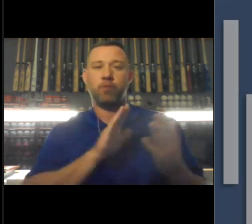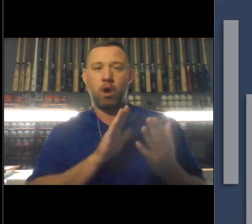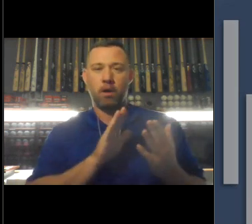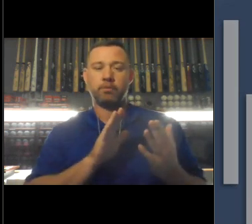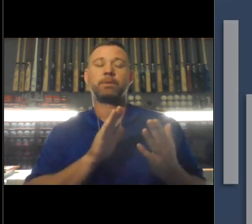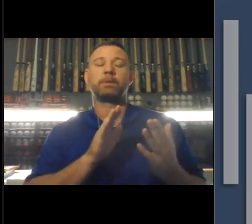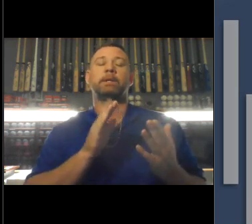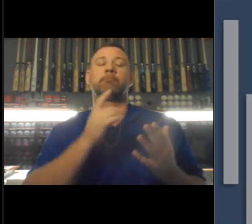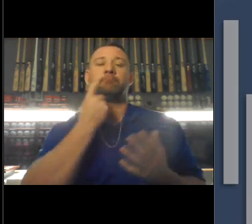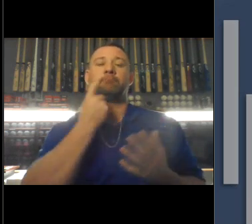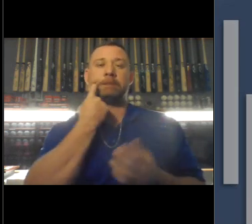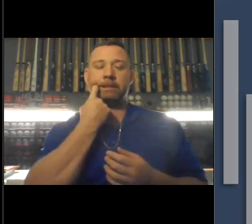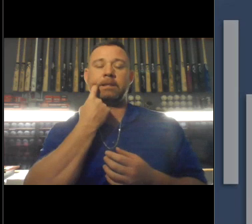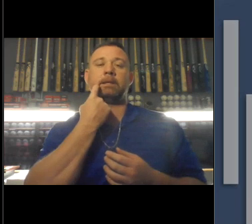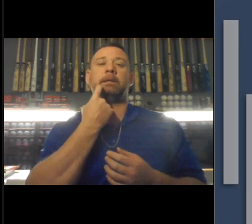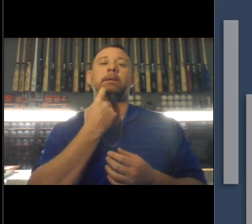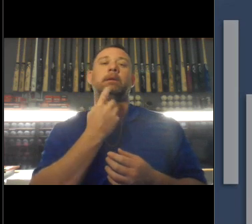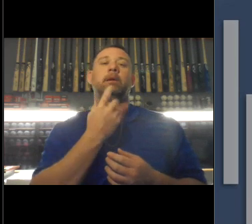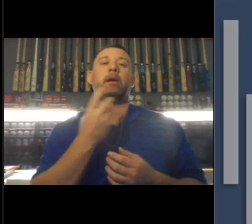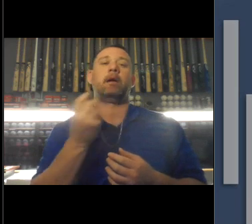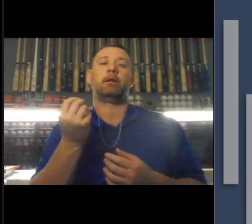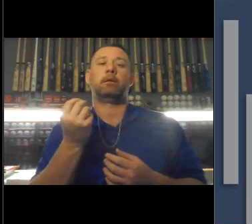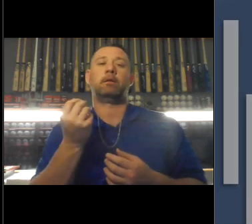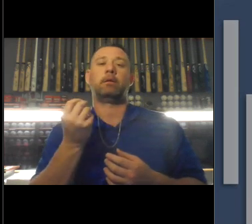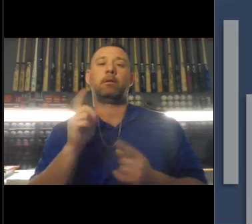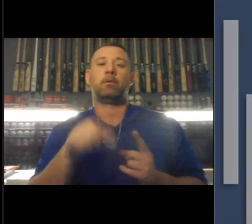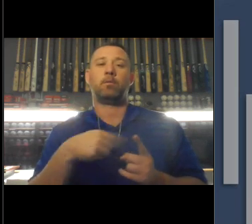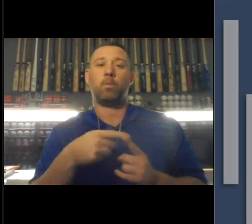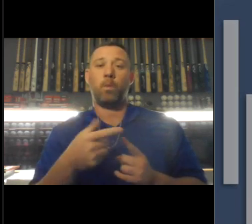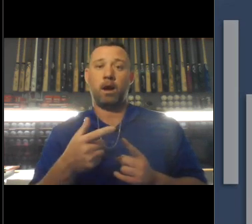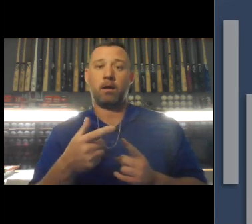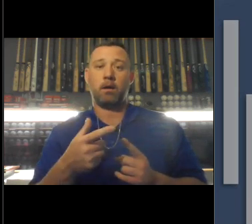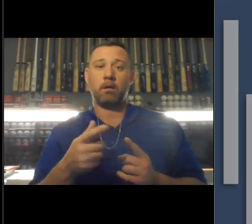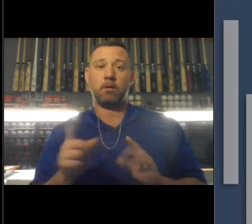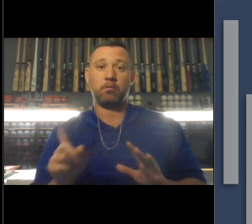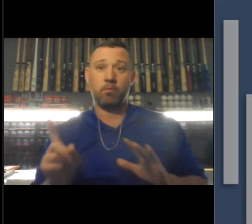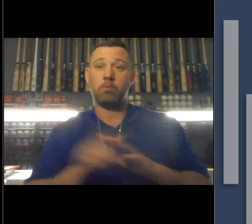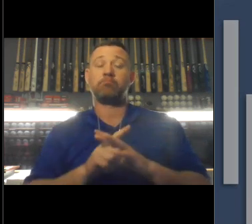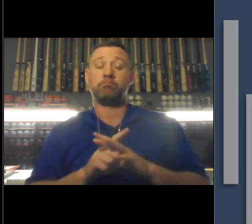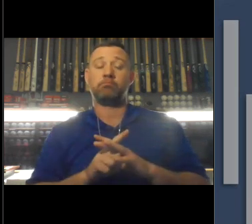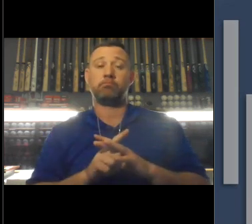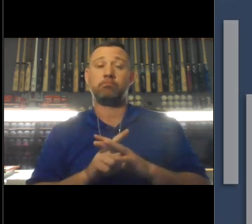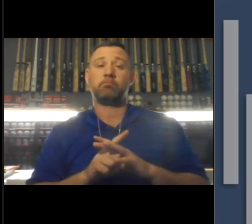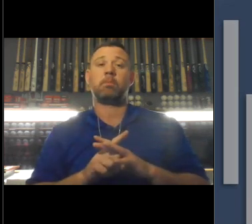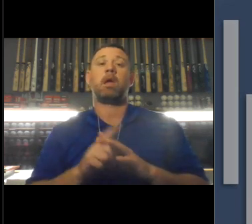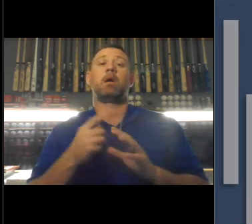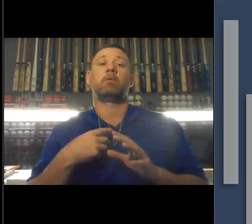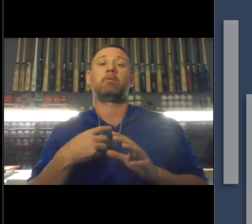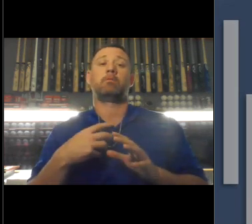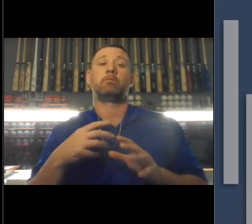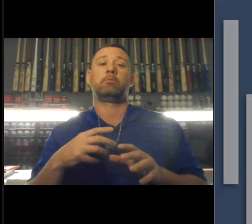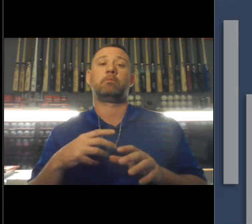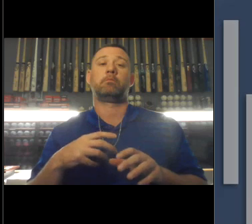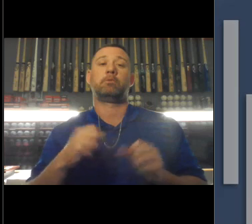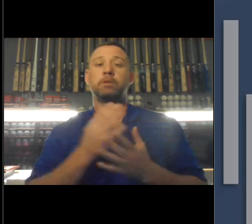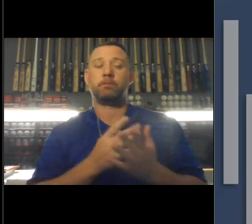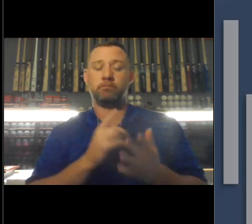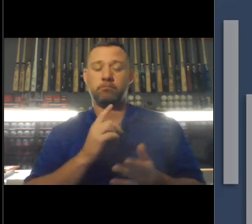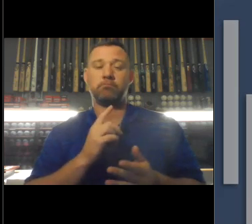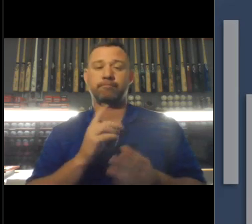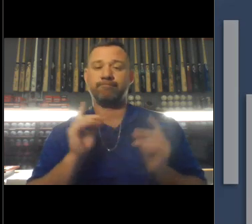attention recently, and when it was raised to my attention, I took some very